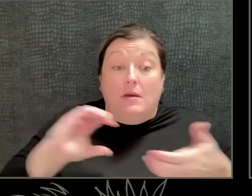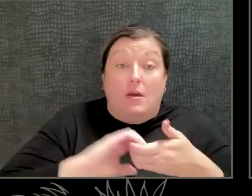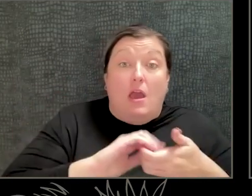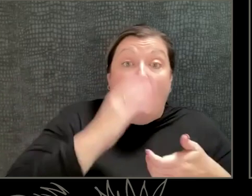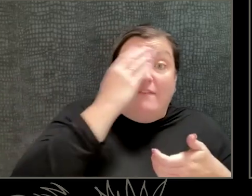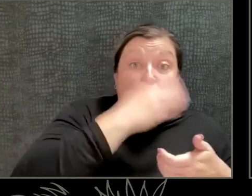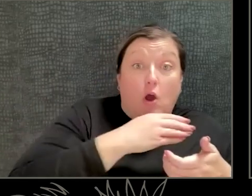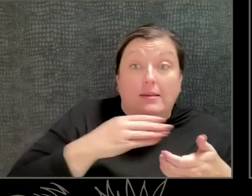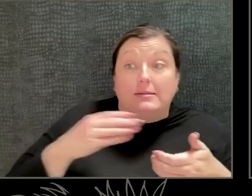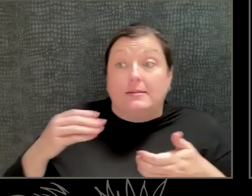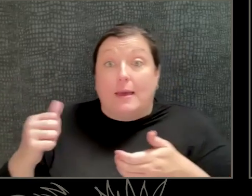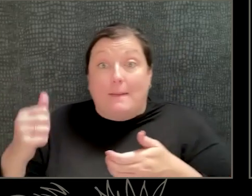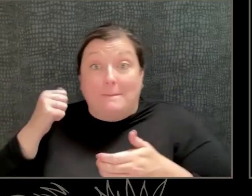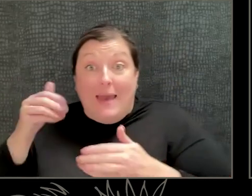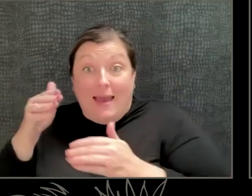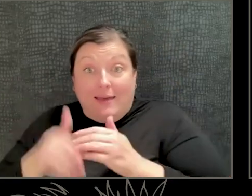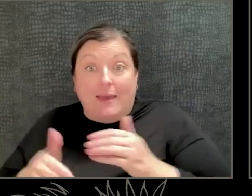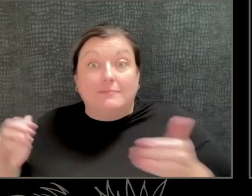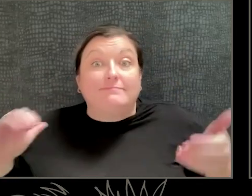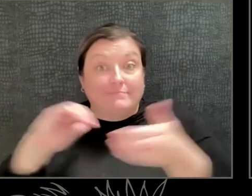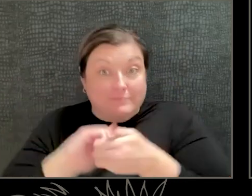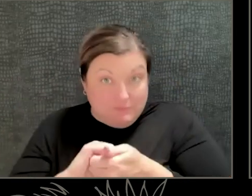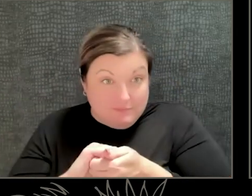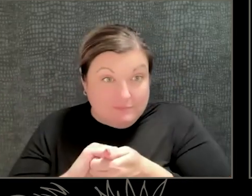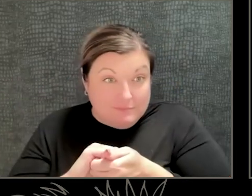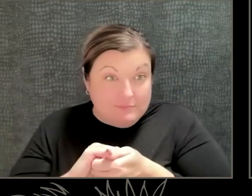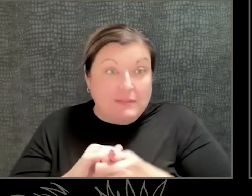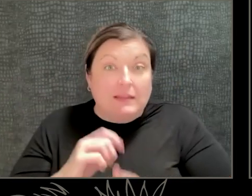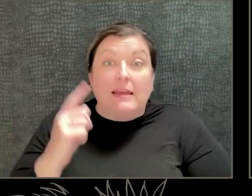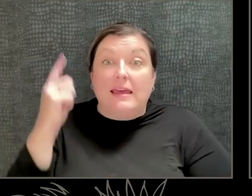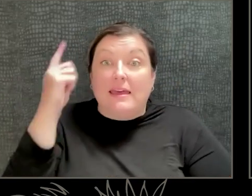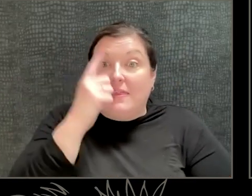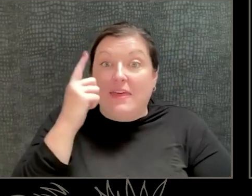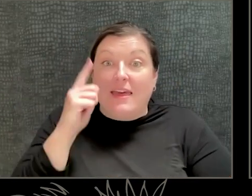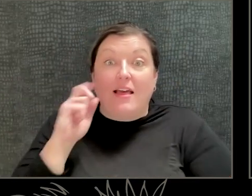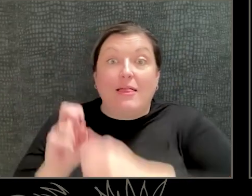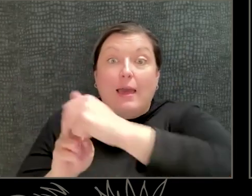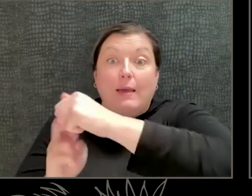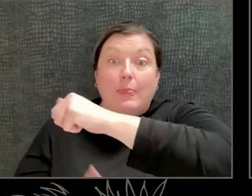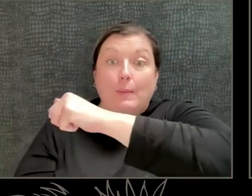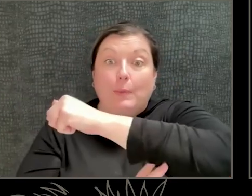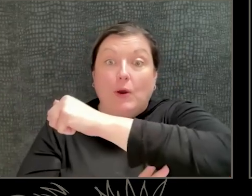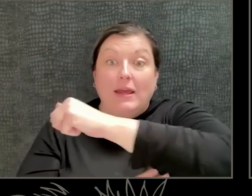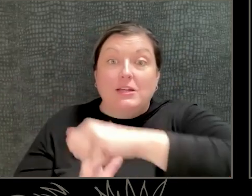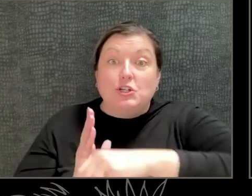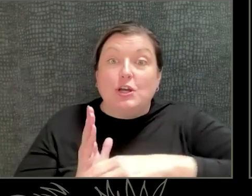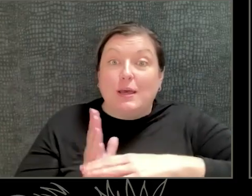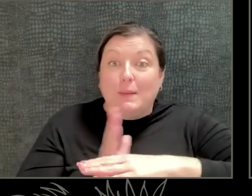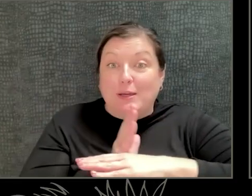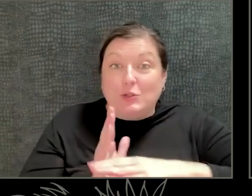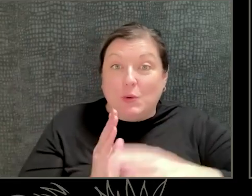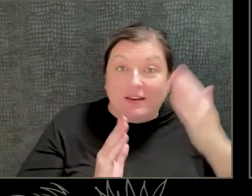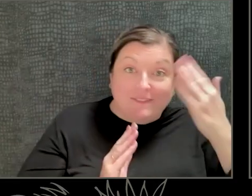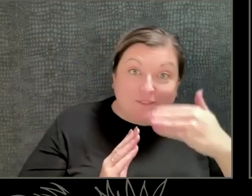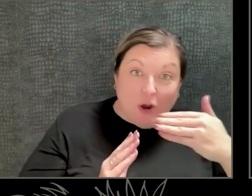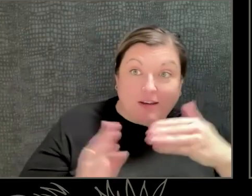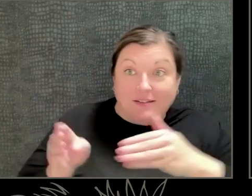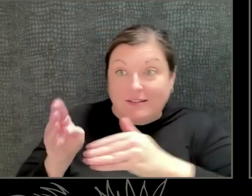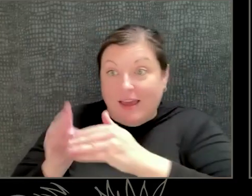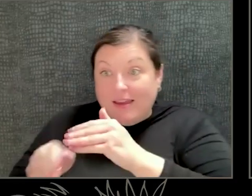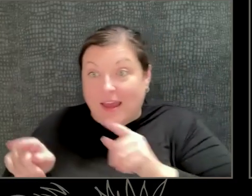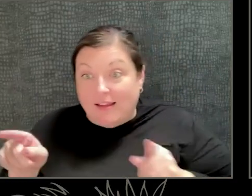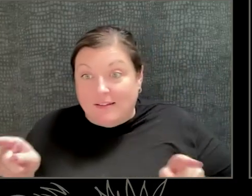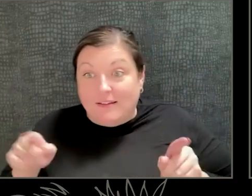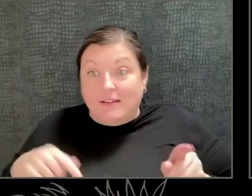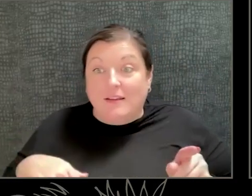end together. So you can think of it as the bridge between your front end and back end. You can think of it as the